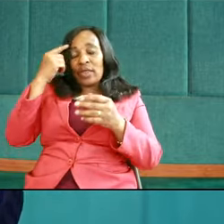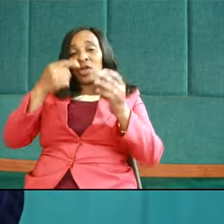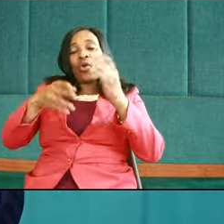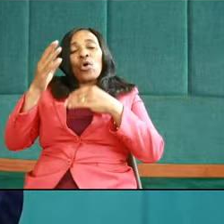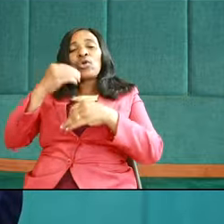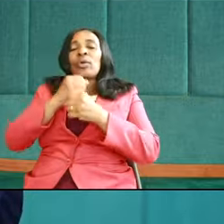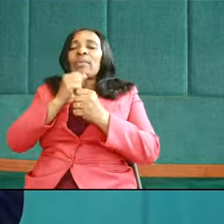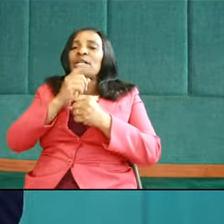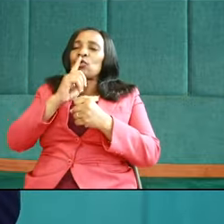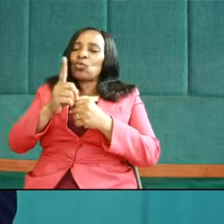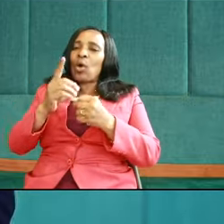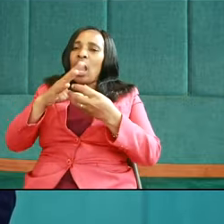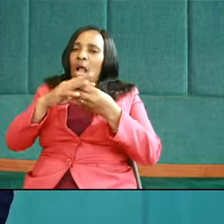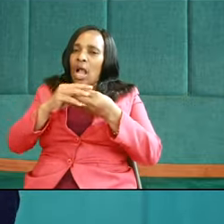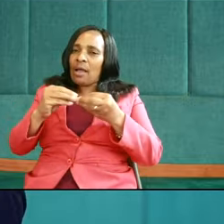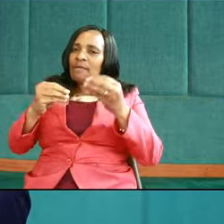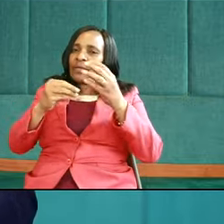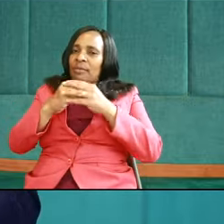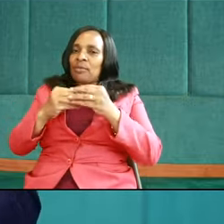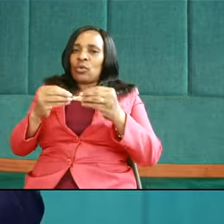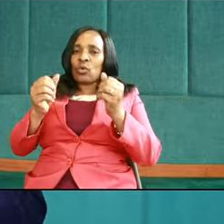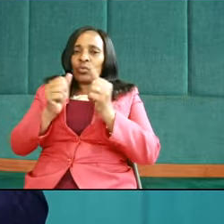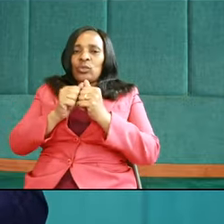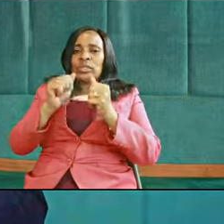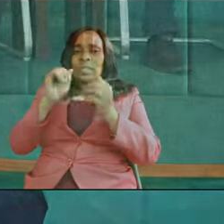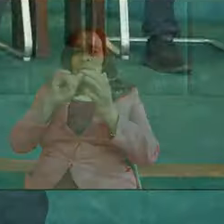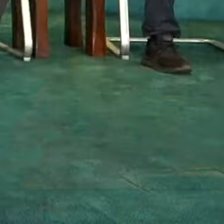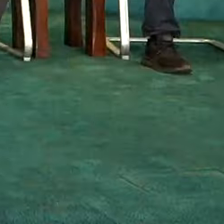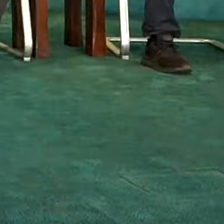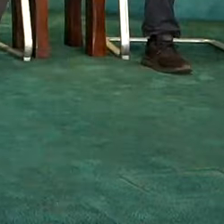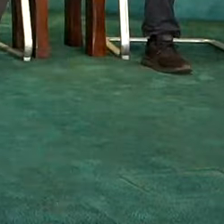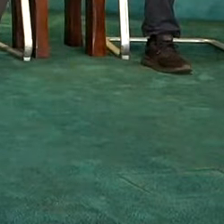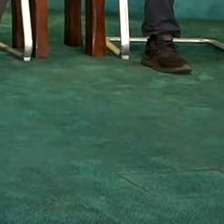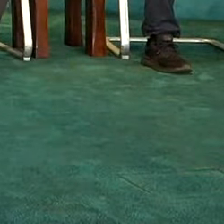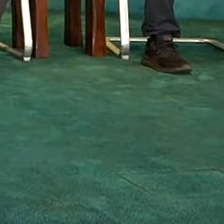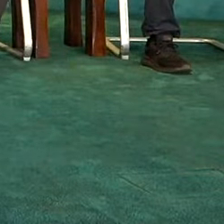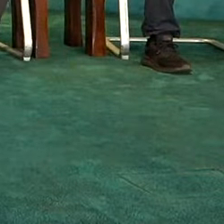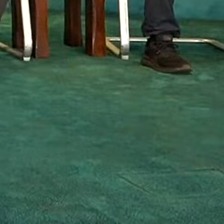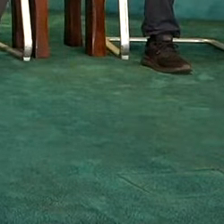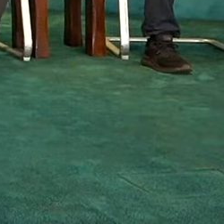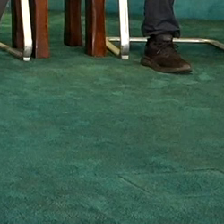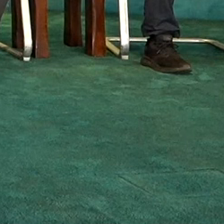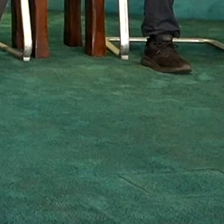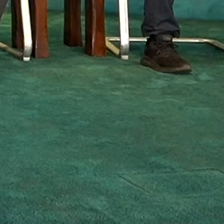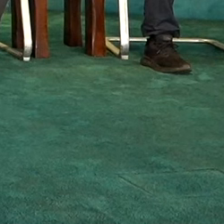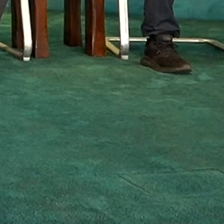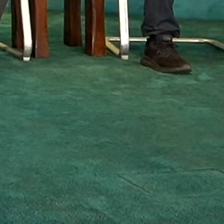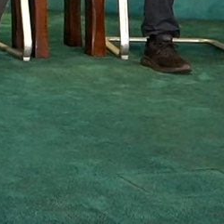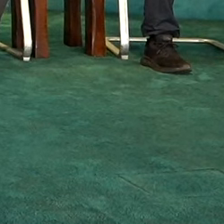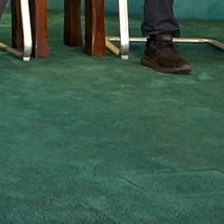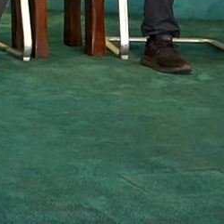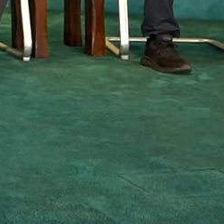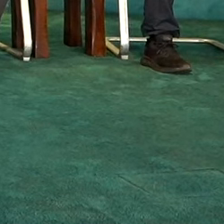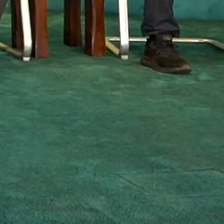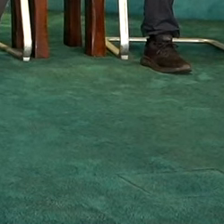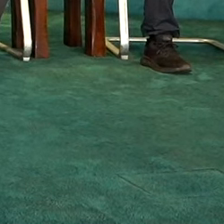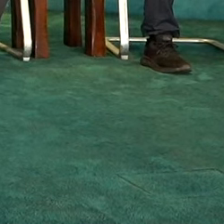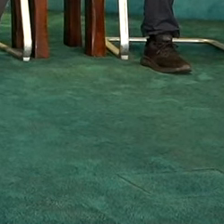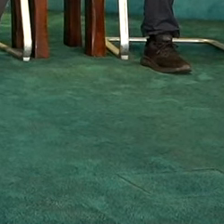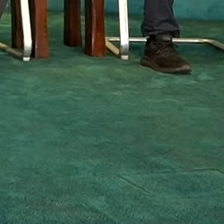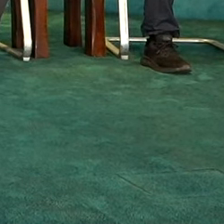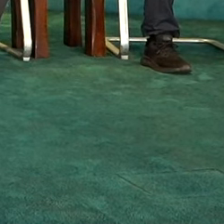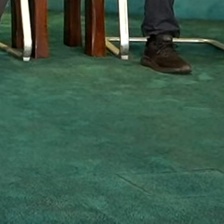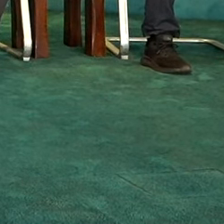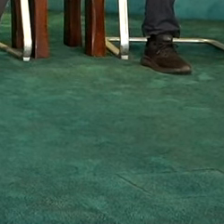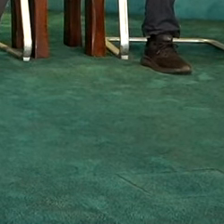will make sure that we are accountable for that. Amen. Thanks for sharing that, Subir. So I'd like to invite Sid to